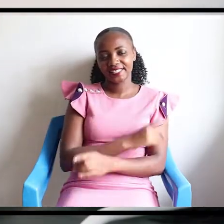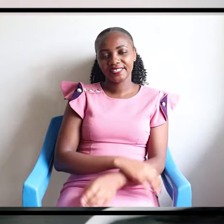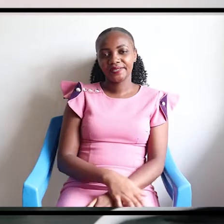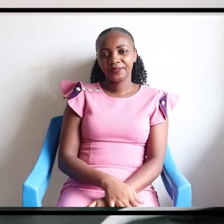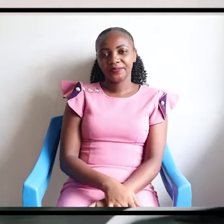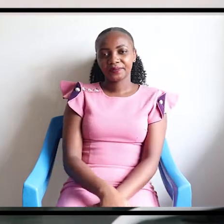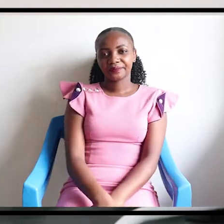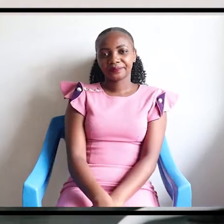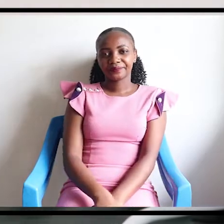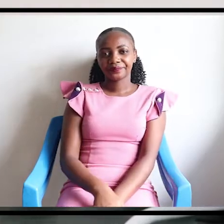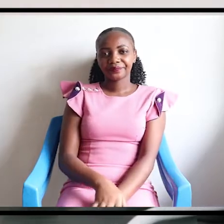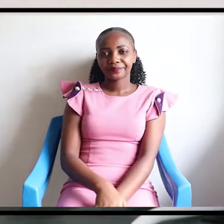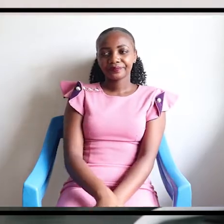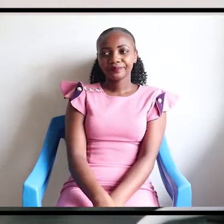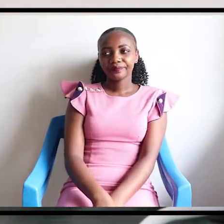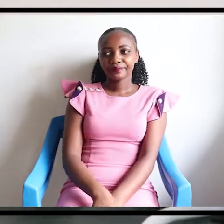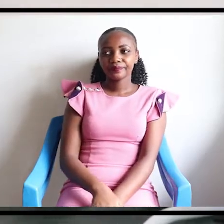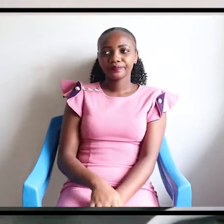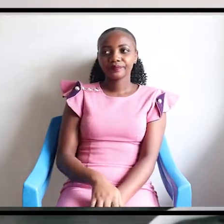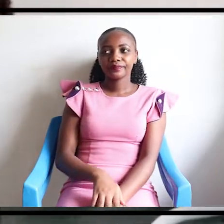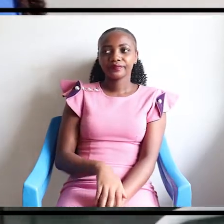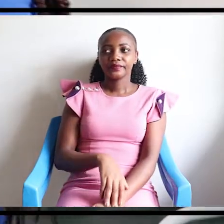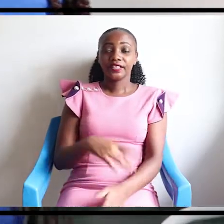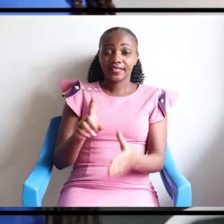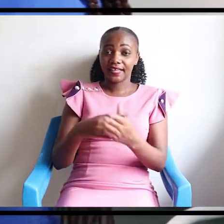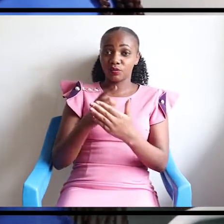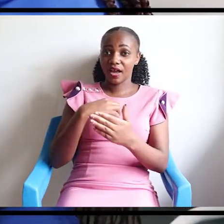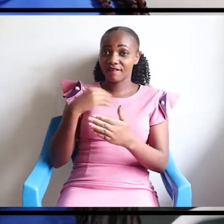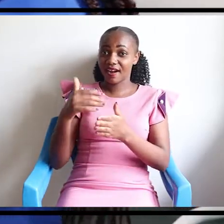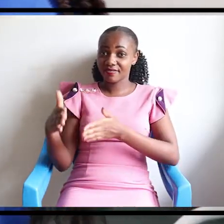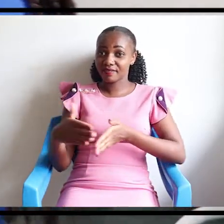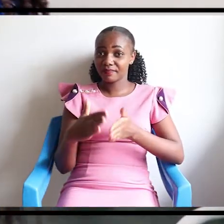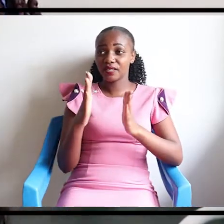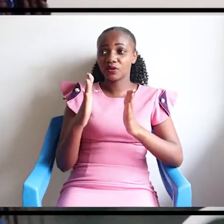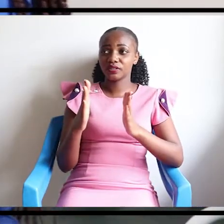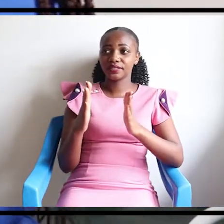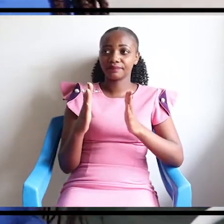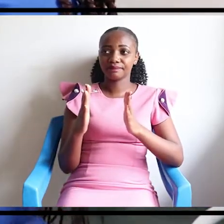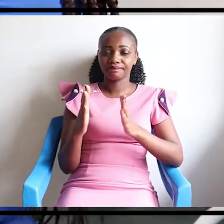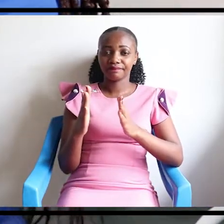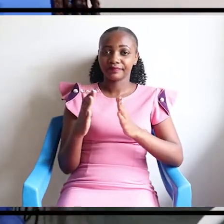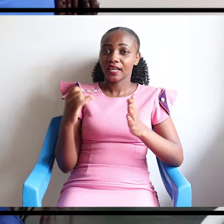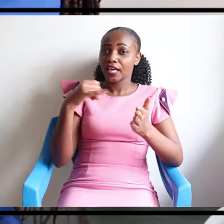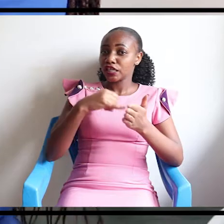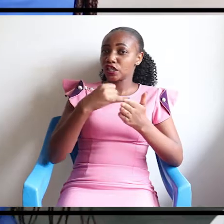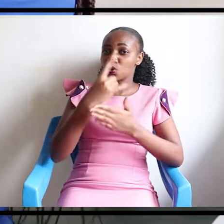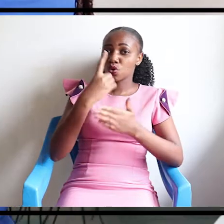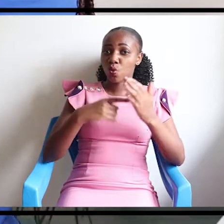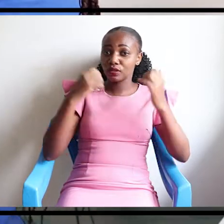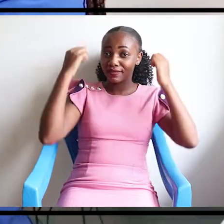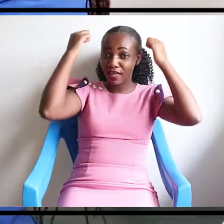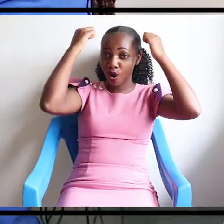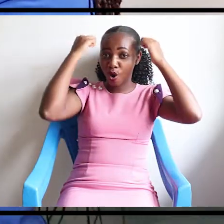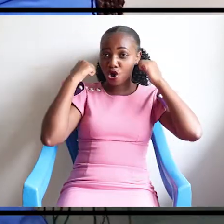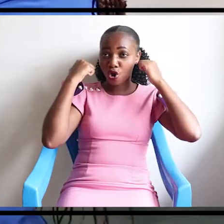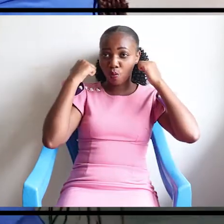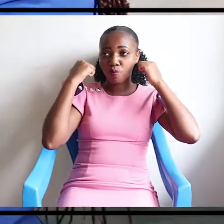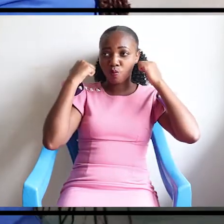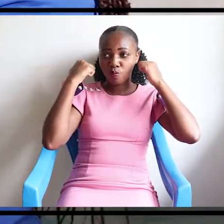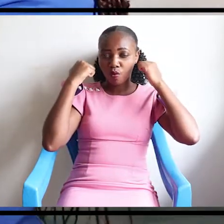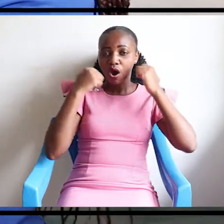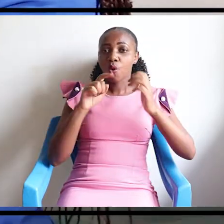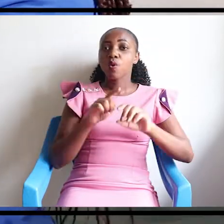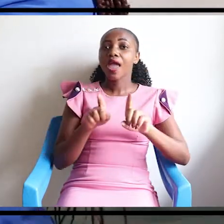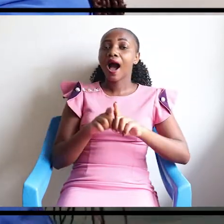So we go to the barrier methods. The barrier methods include the condom. We have the